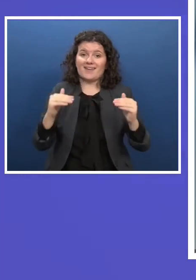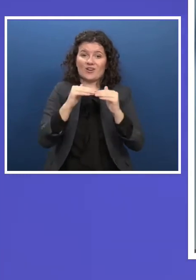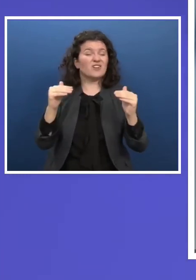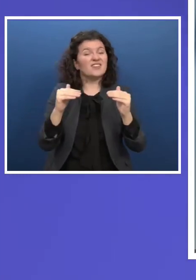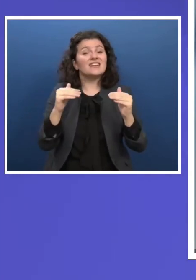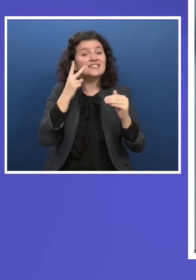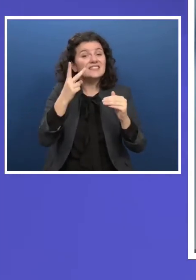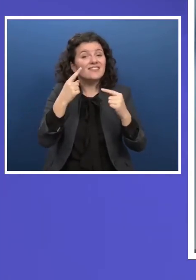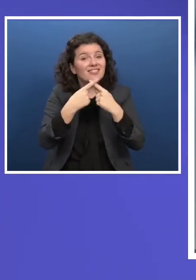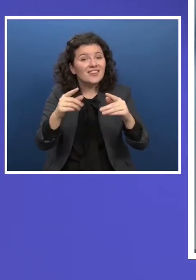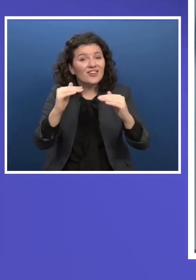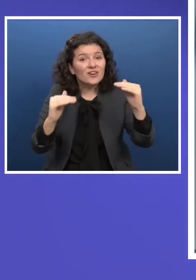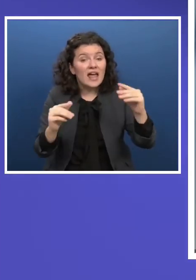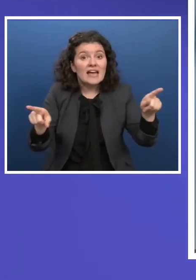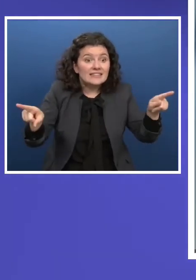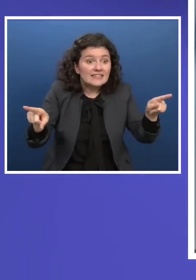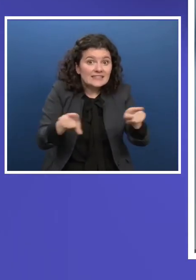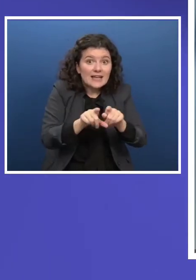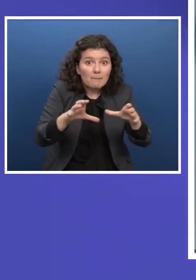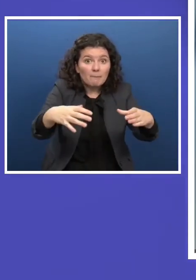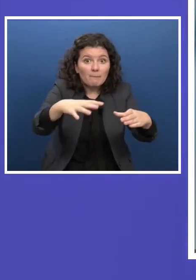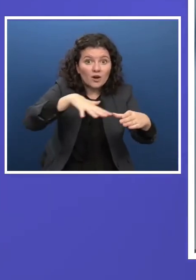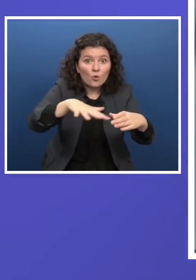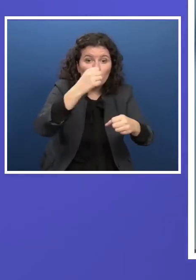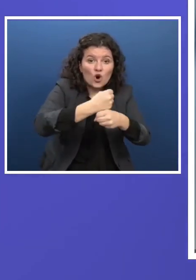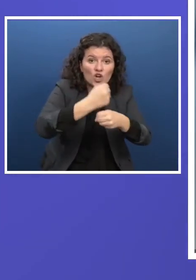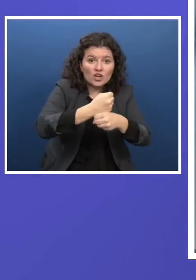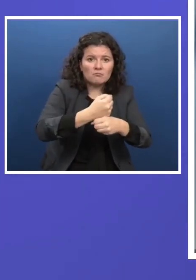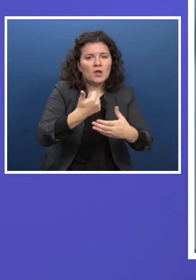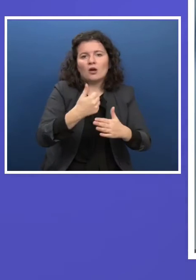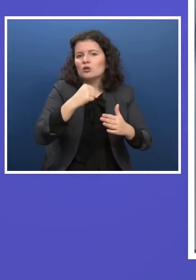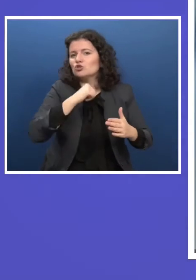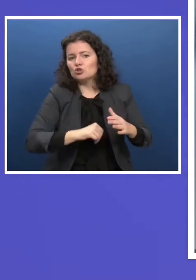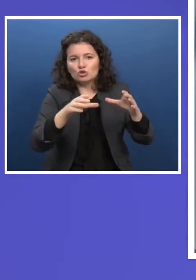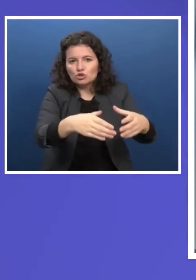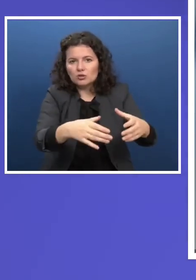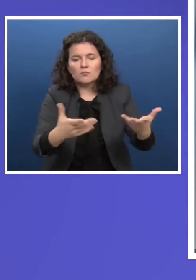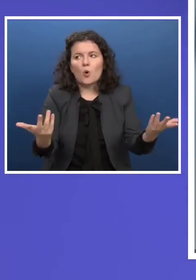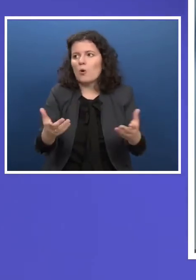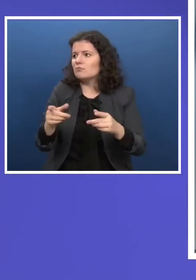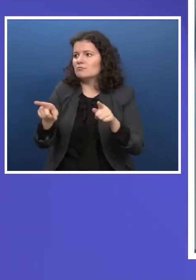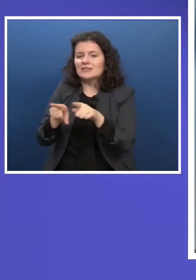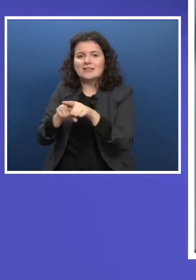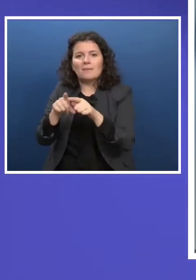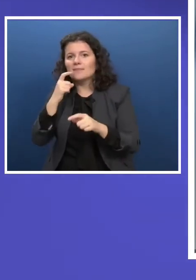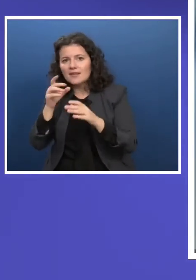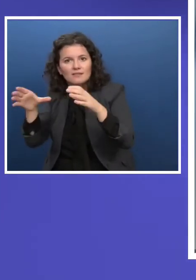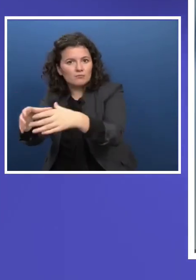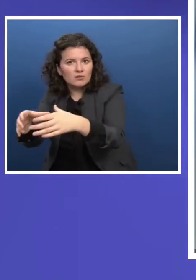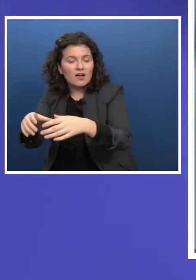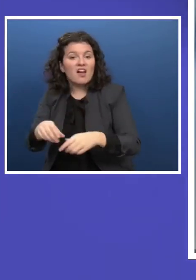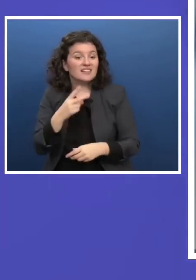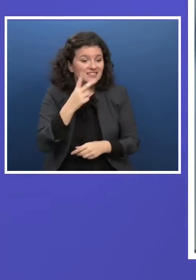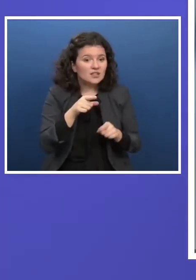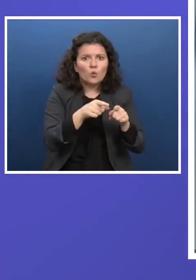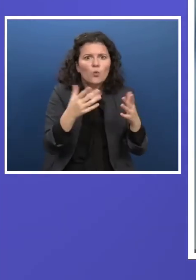same specialties, which take place between men and women, with women generally earning less than